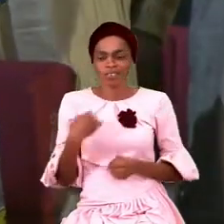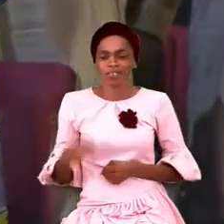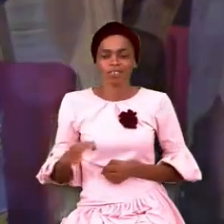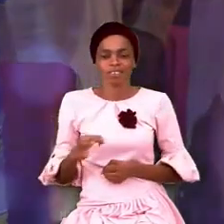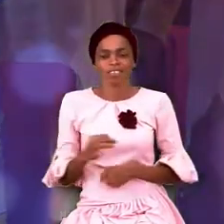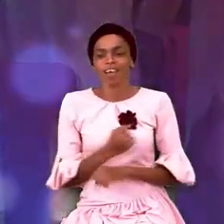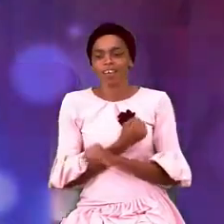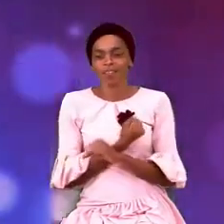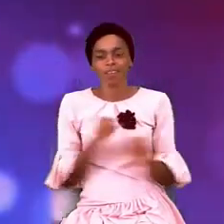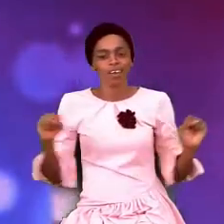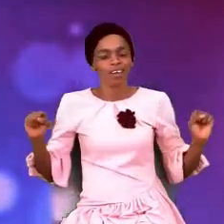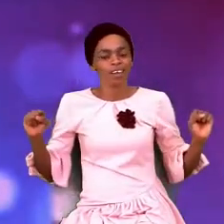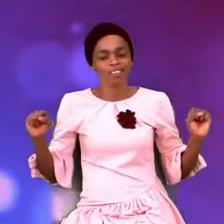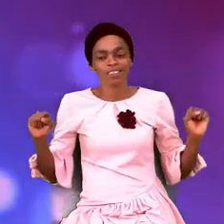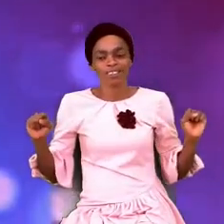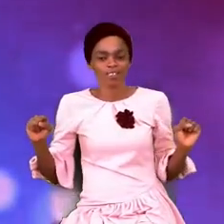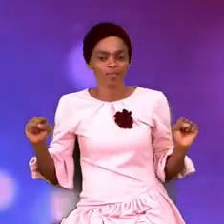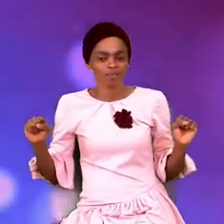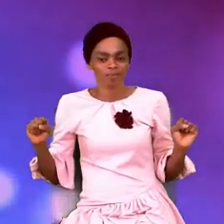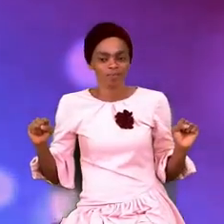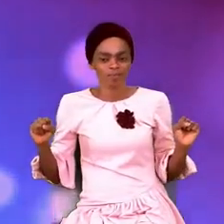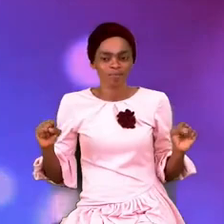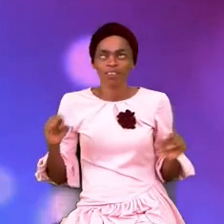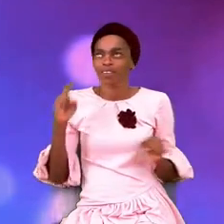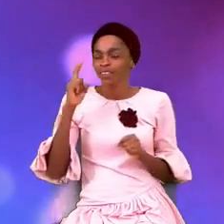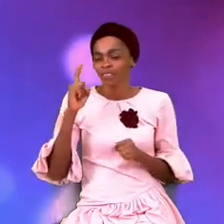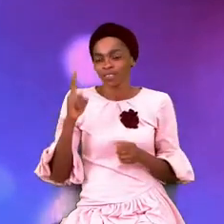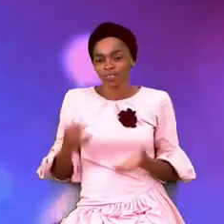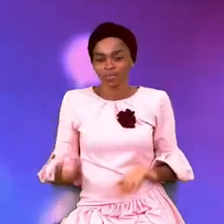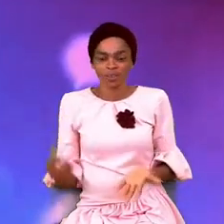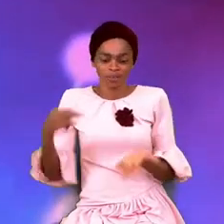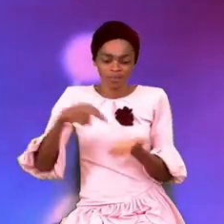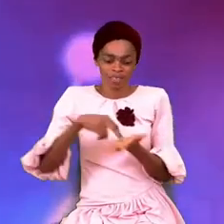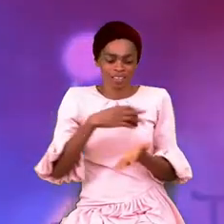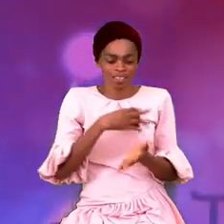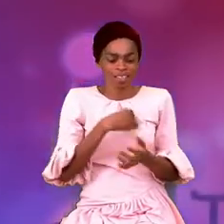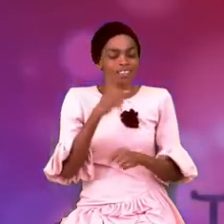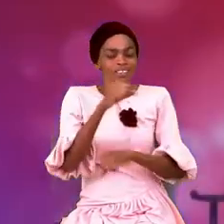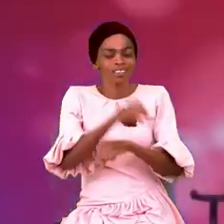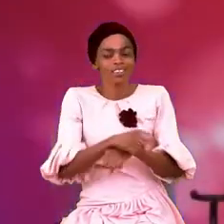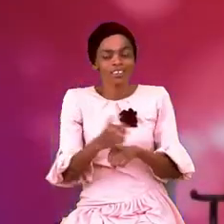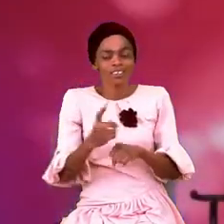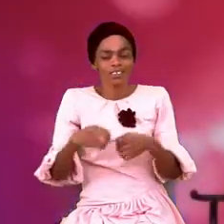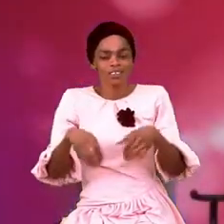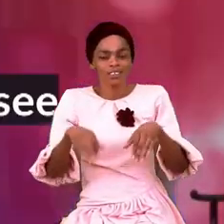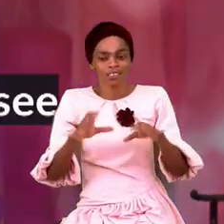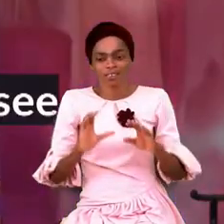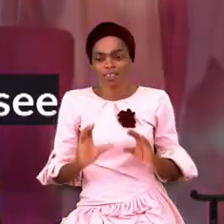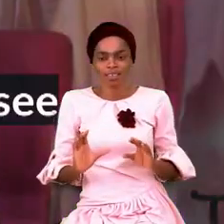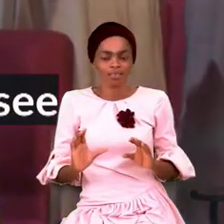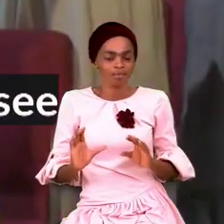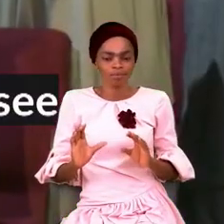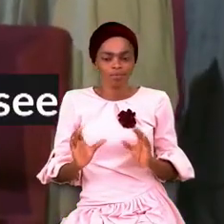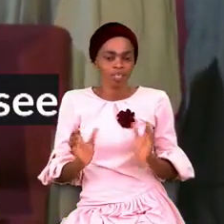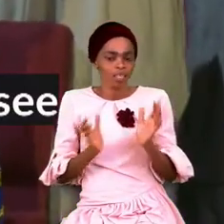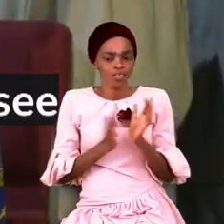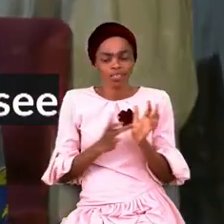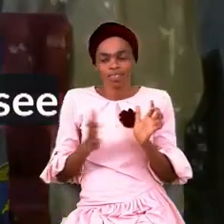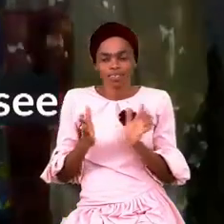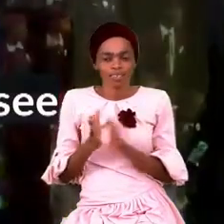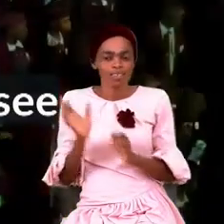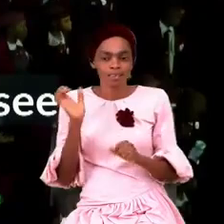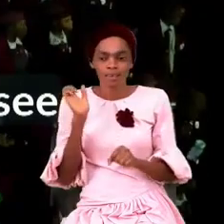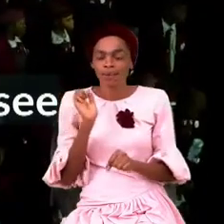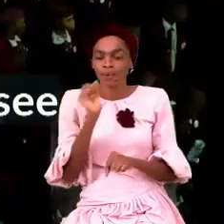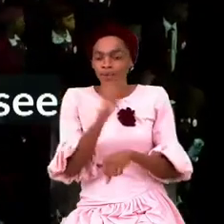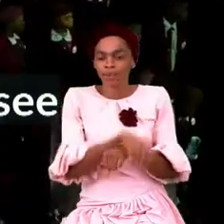the grave. Jesus conquered the grave. Shine your light, say, shine your light